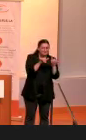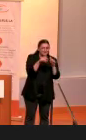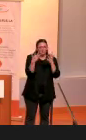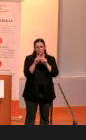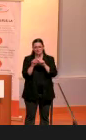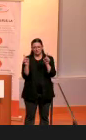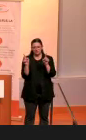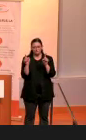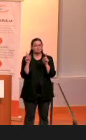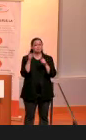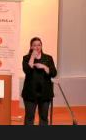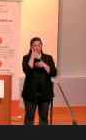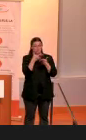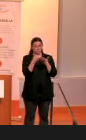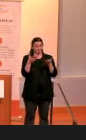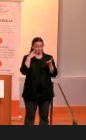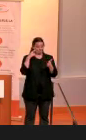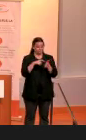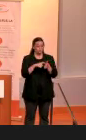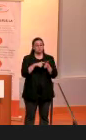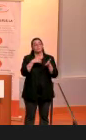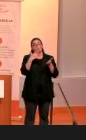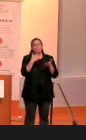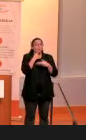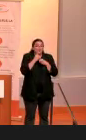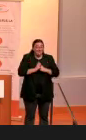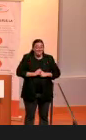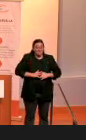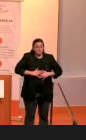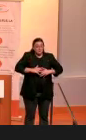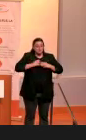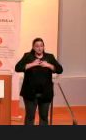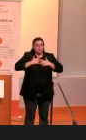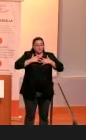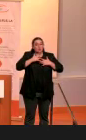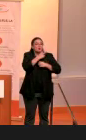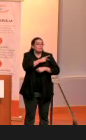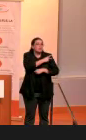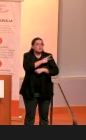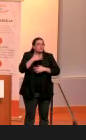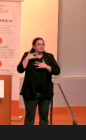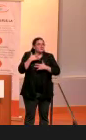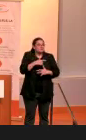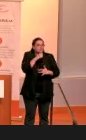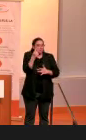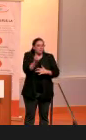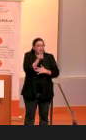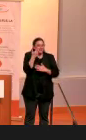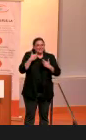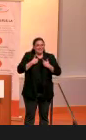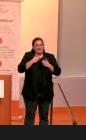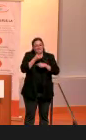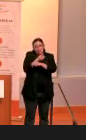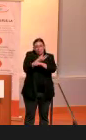here is that sometimes because of inflammation, patients always don't have the same kind of function of their